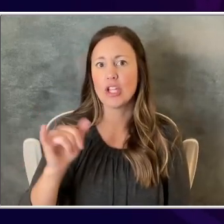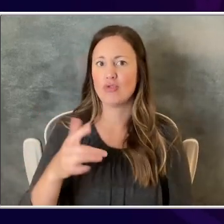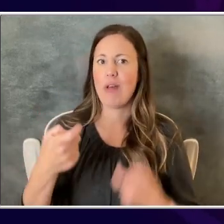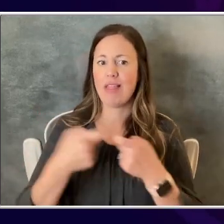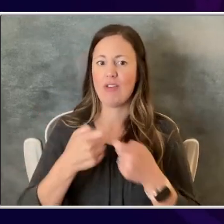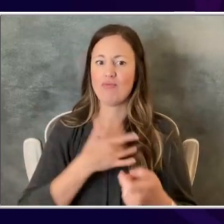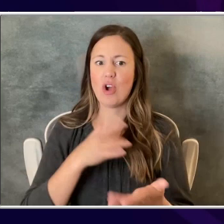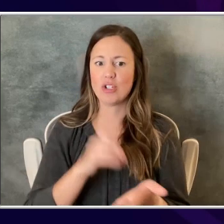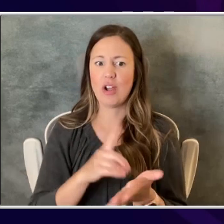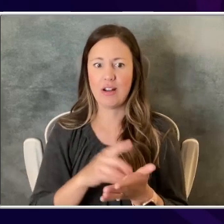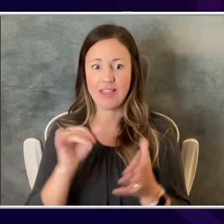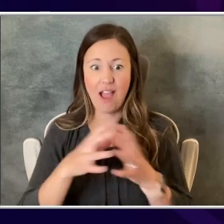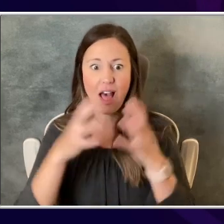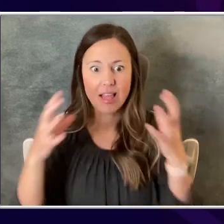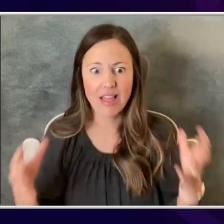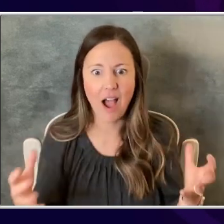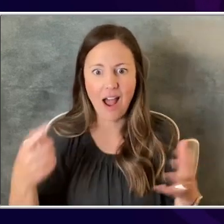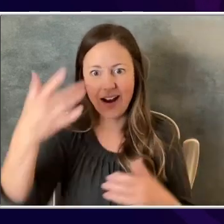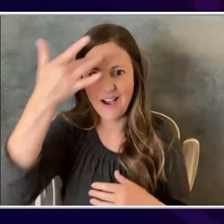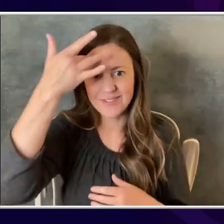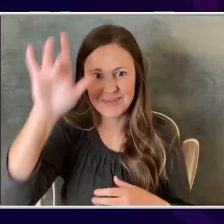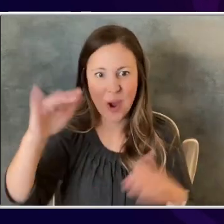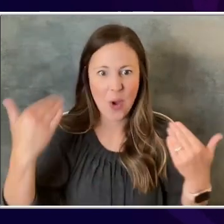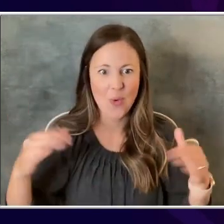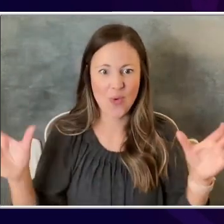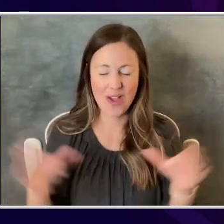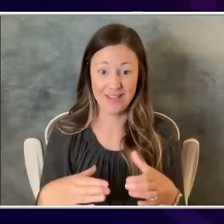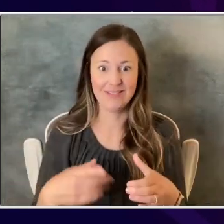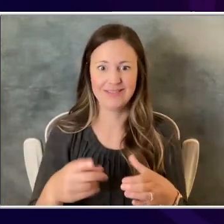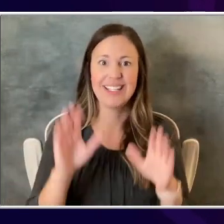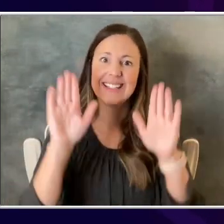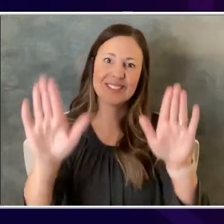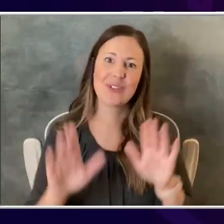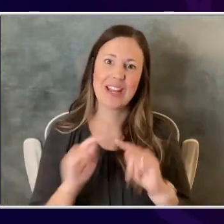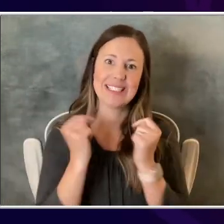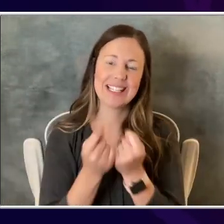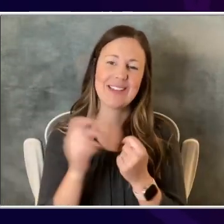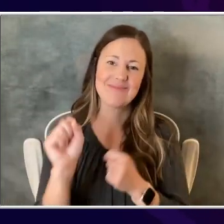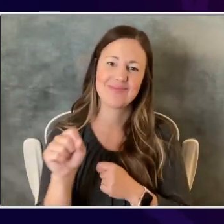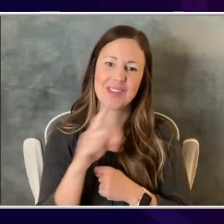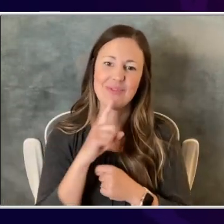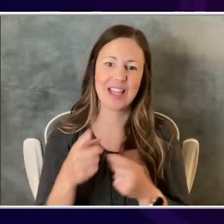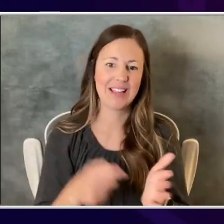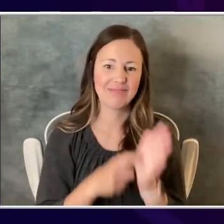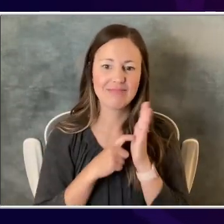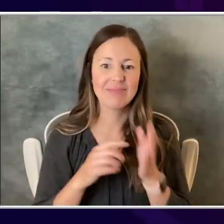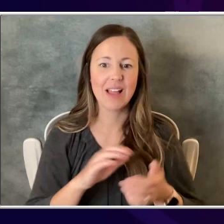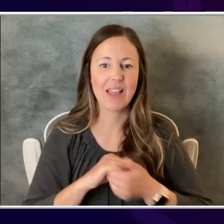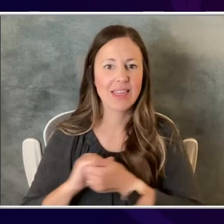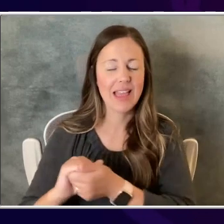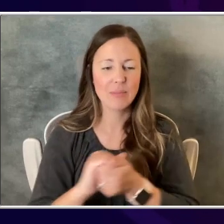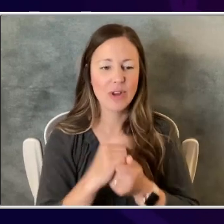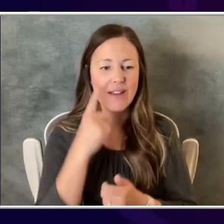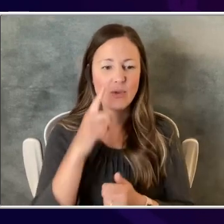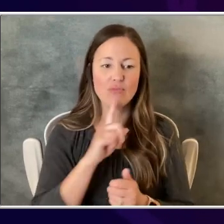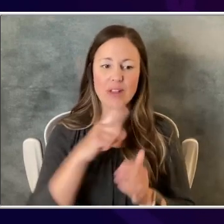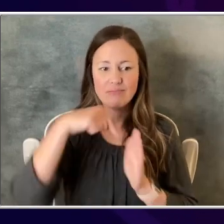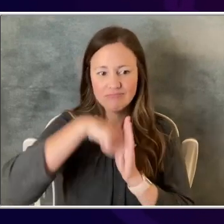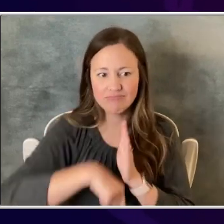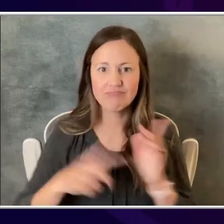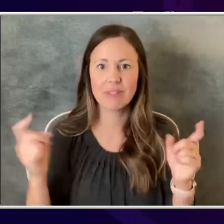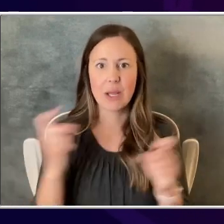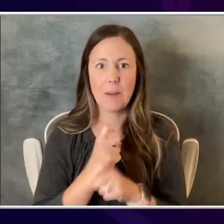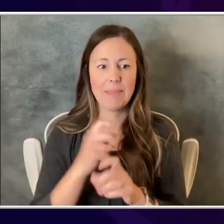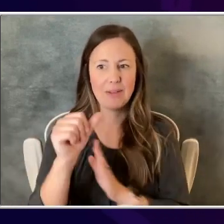of smarts in that picture. Yes, there's a great team there, and it just takes such a collaboration to do complex procedures and take care of